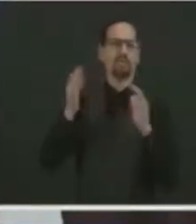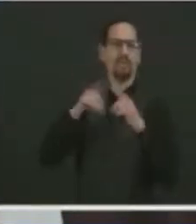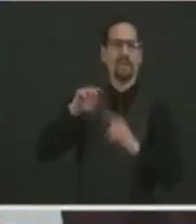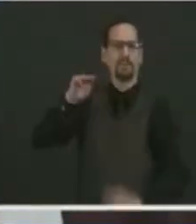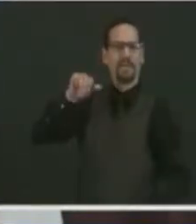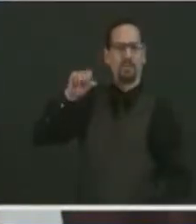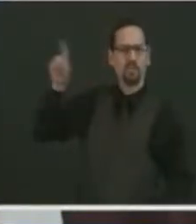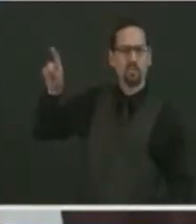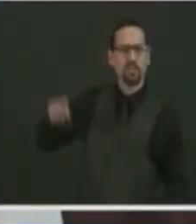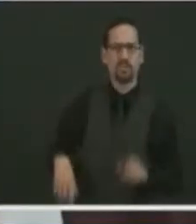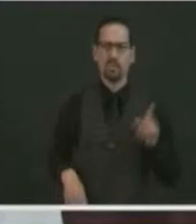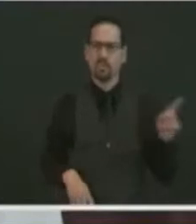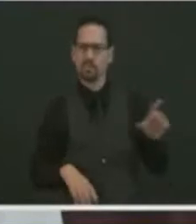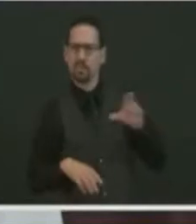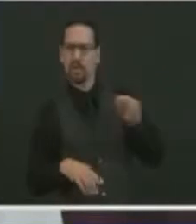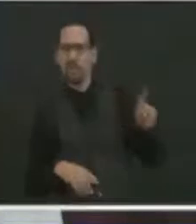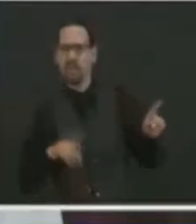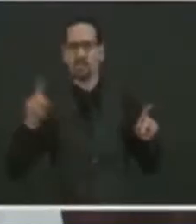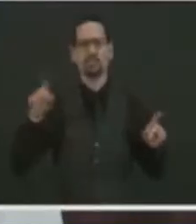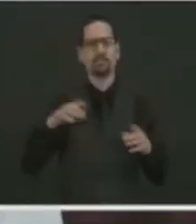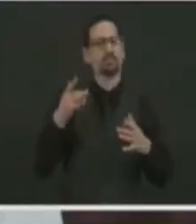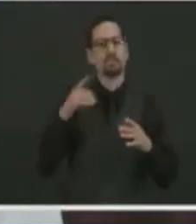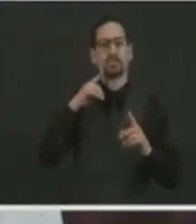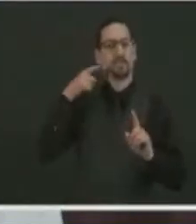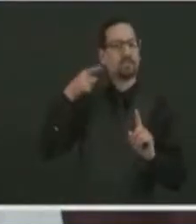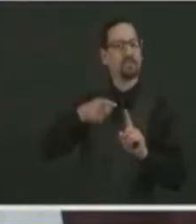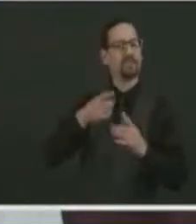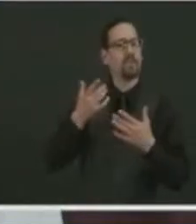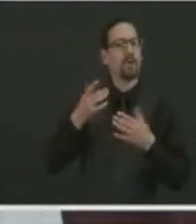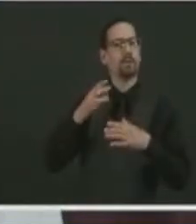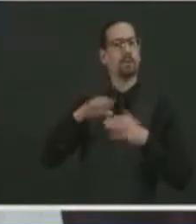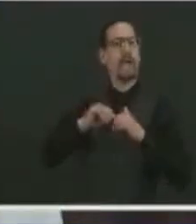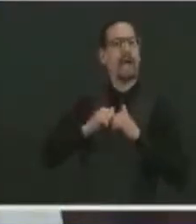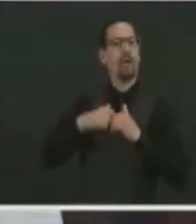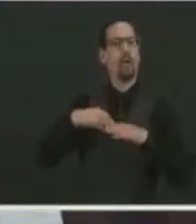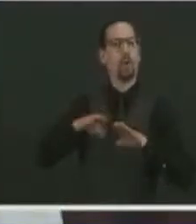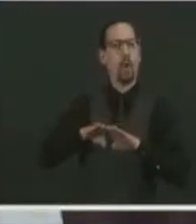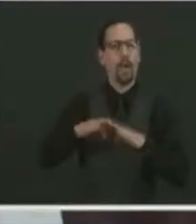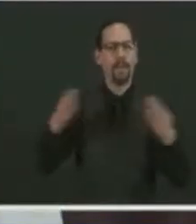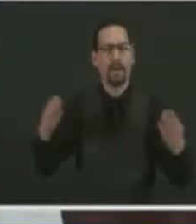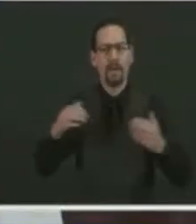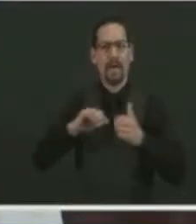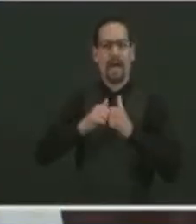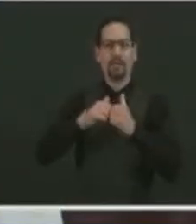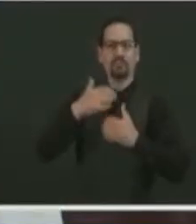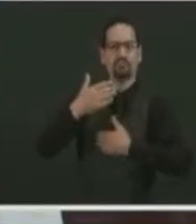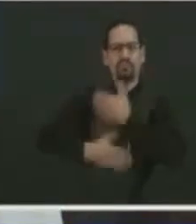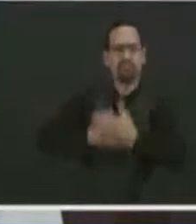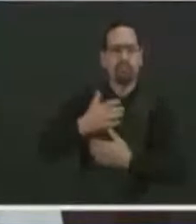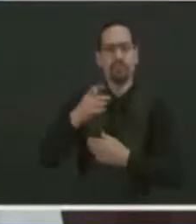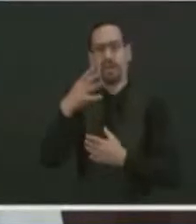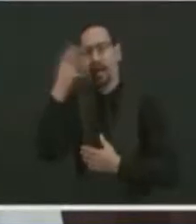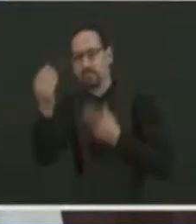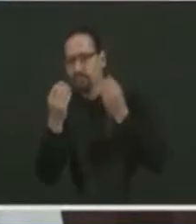when it comes time to reopening, particularly as it relates to restaurants for indoor dining and gyms and the